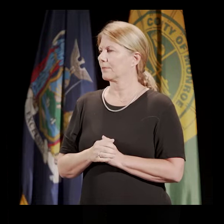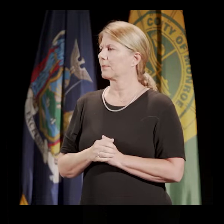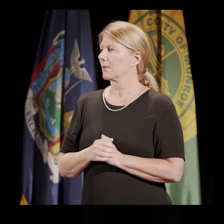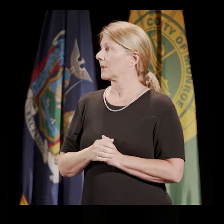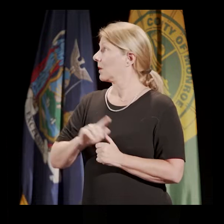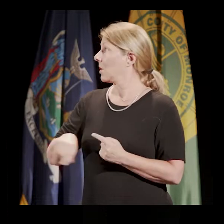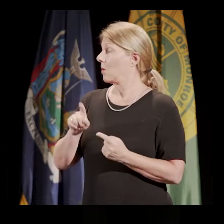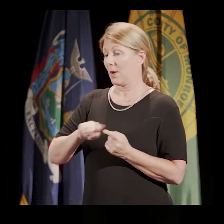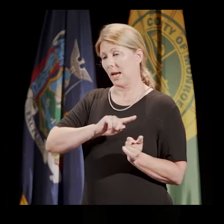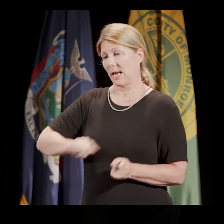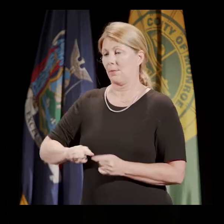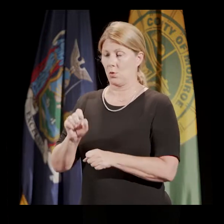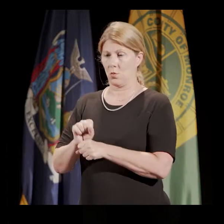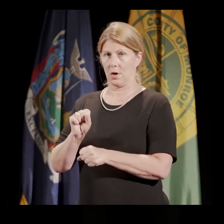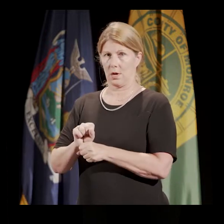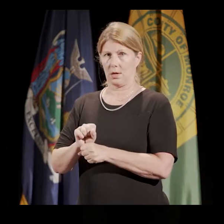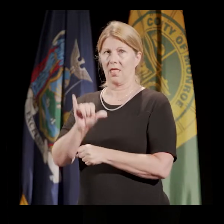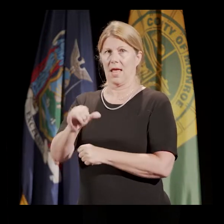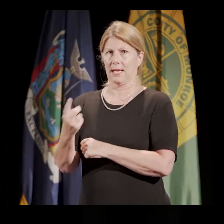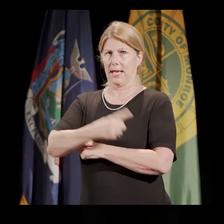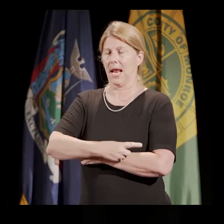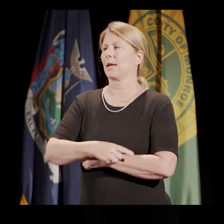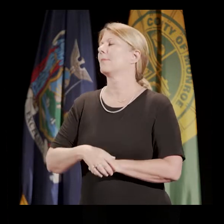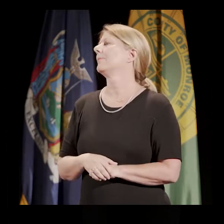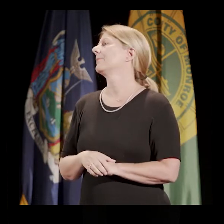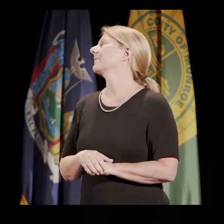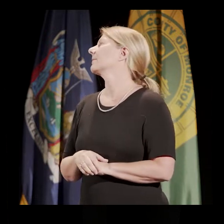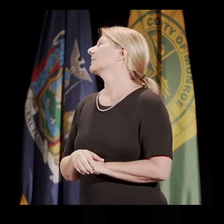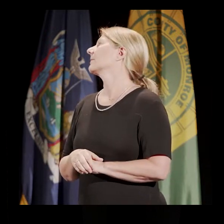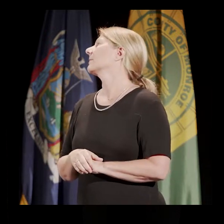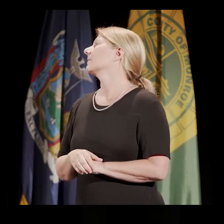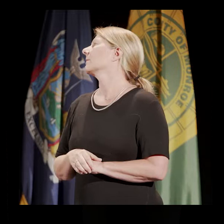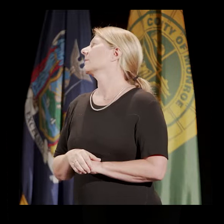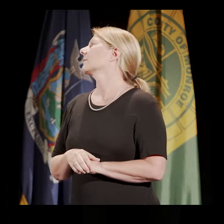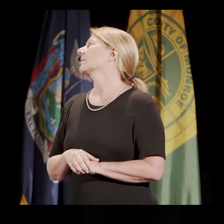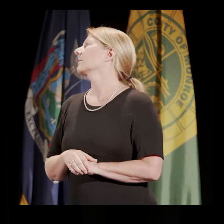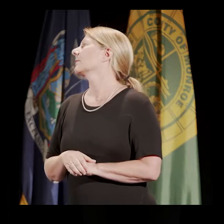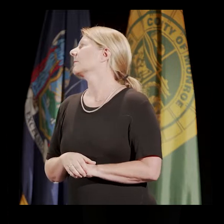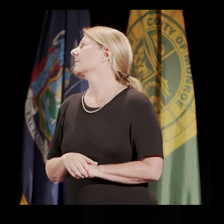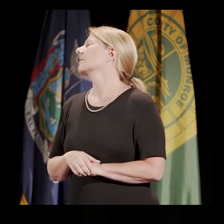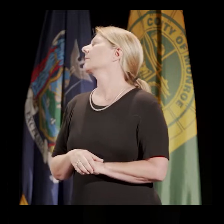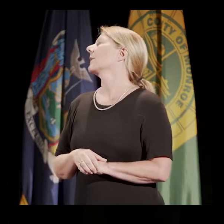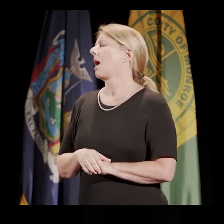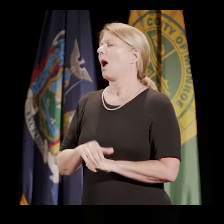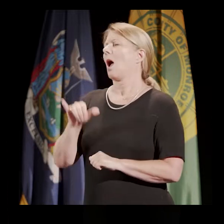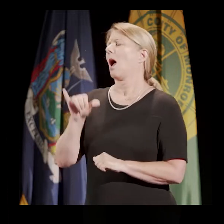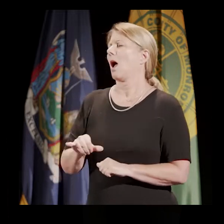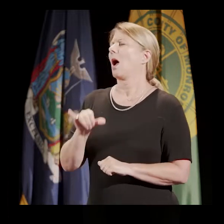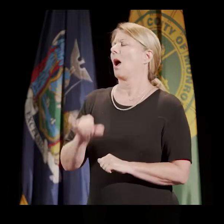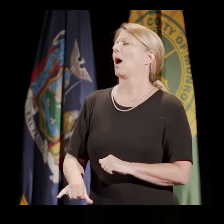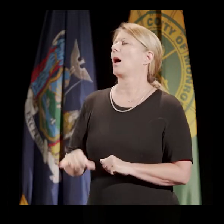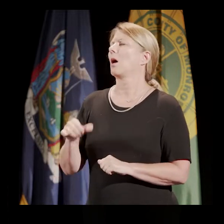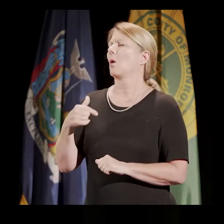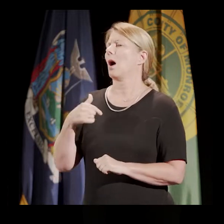When I came to work that day, I was reminded in a major way that as leaders, we must